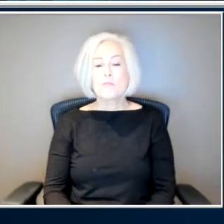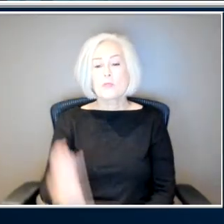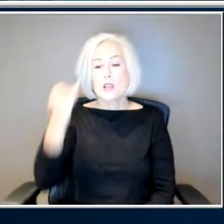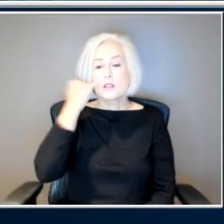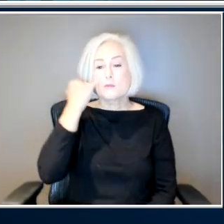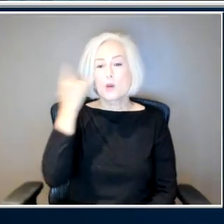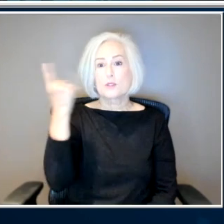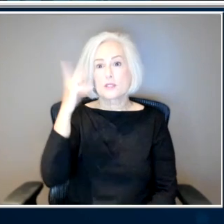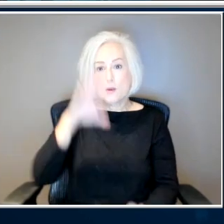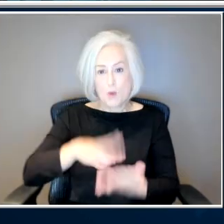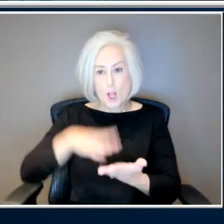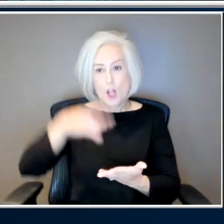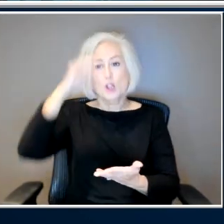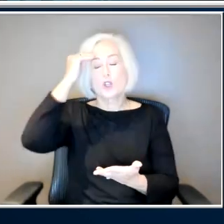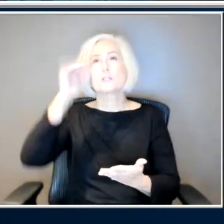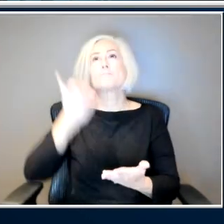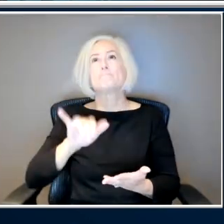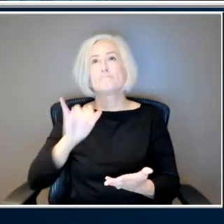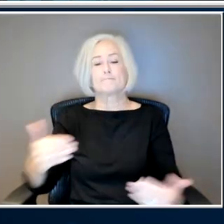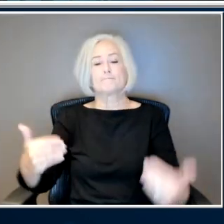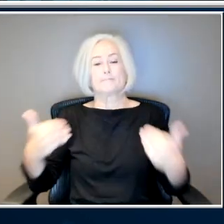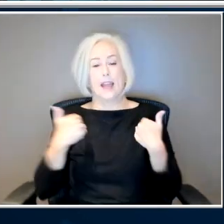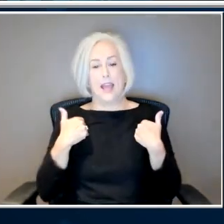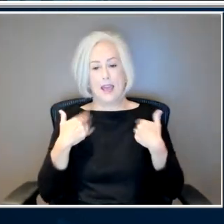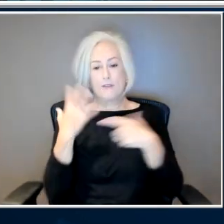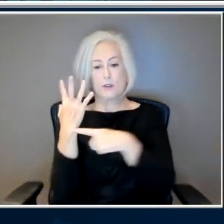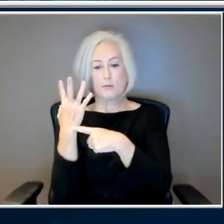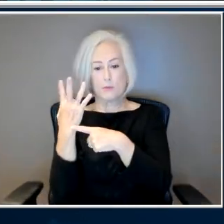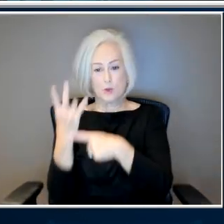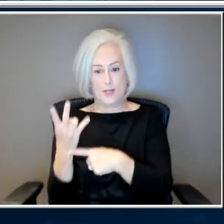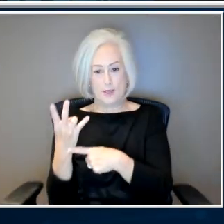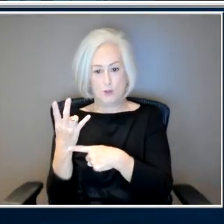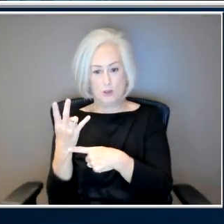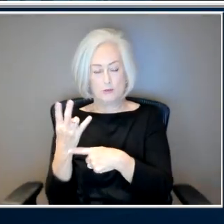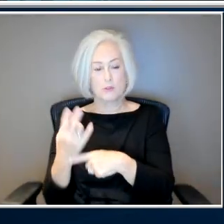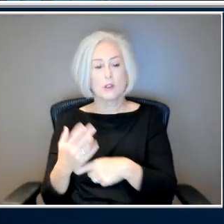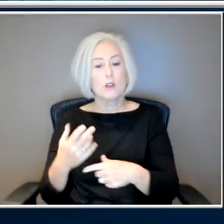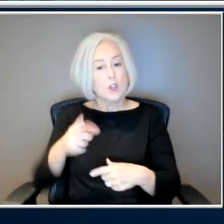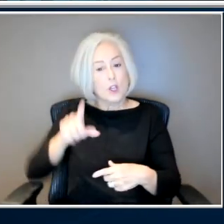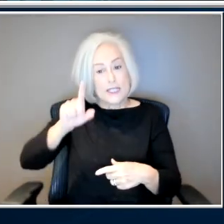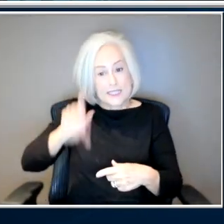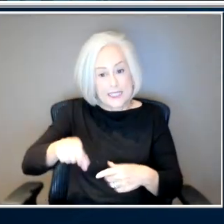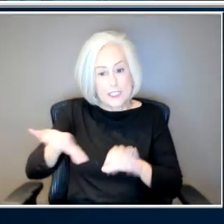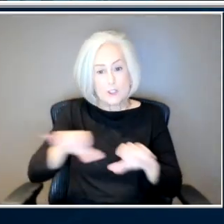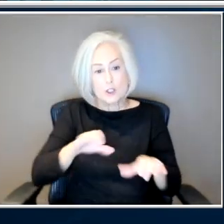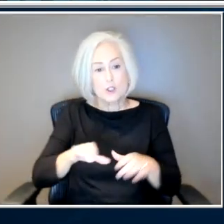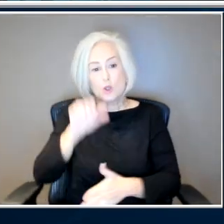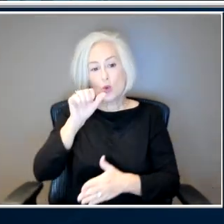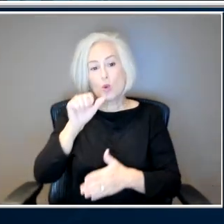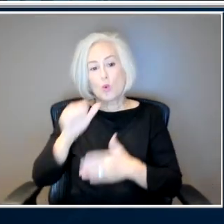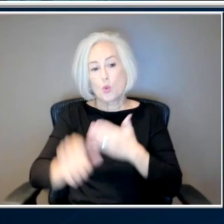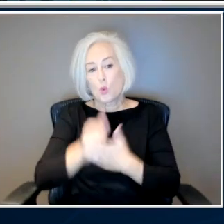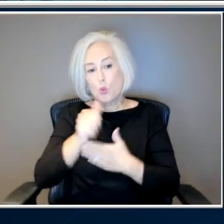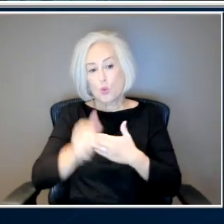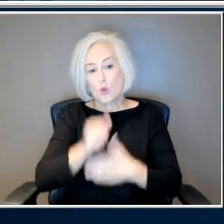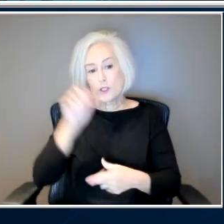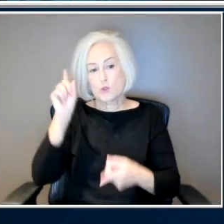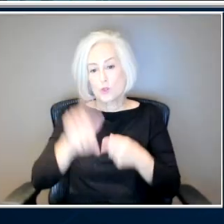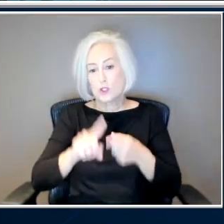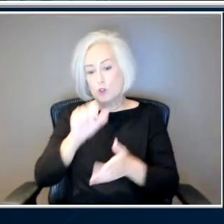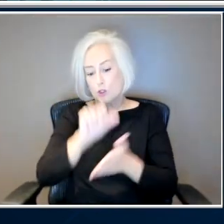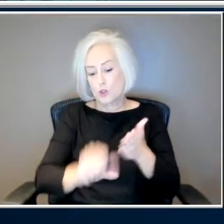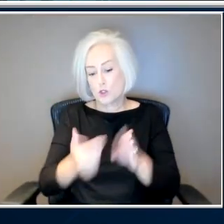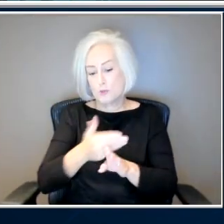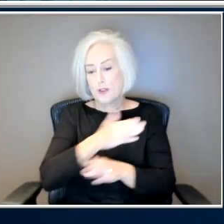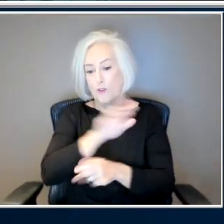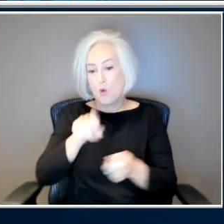this mutation, do they need to get the risk-reducing surgery before a certain age? That